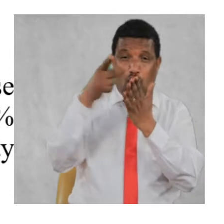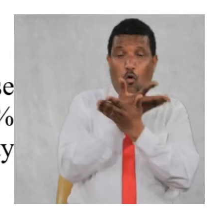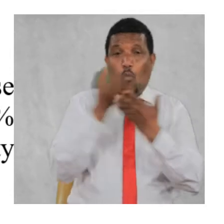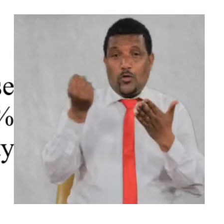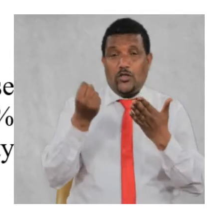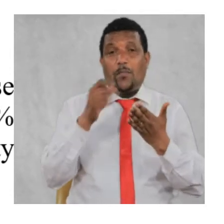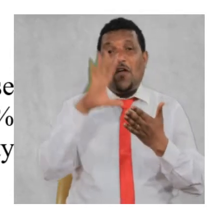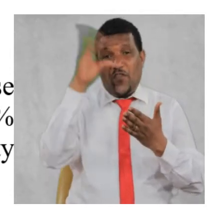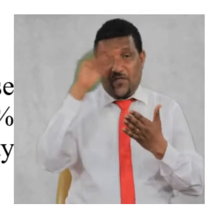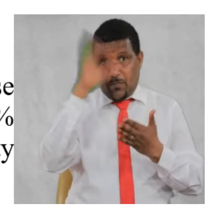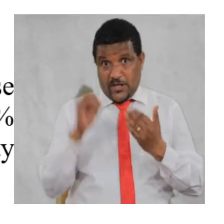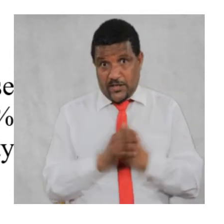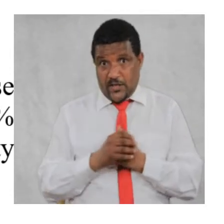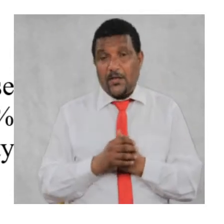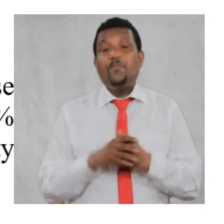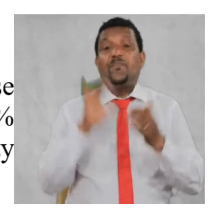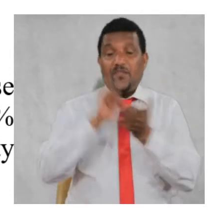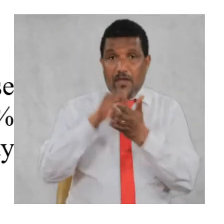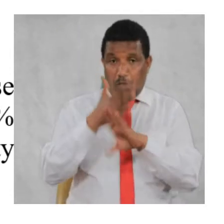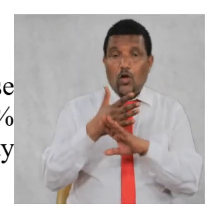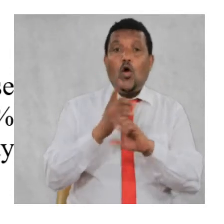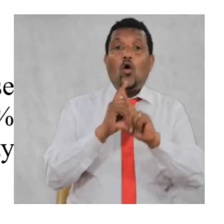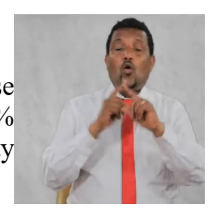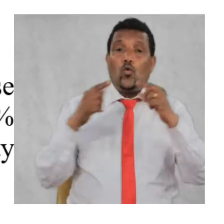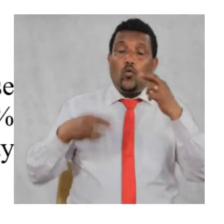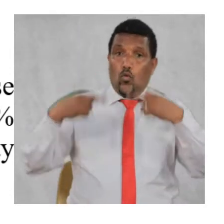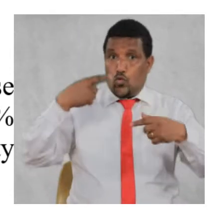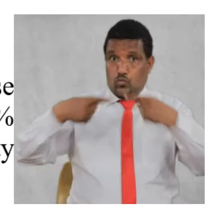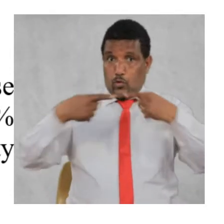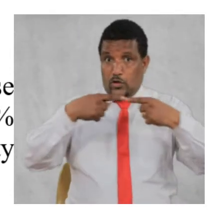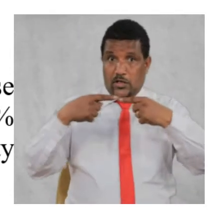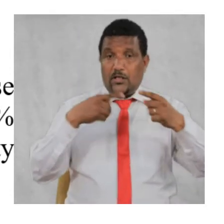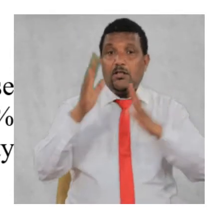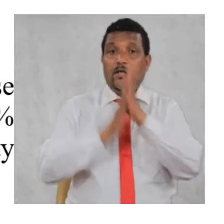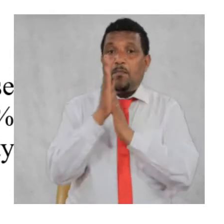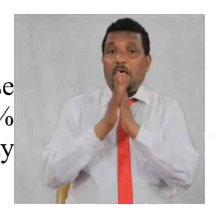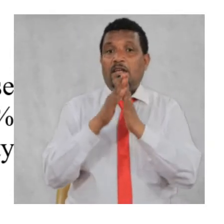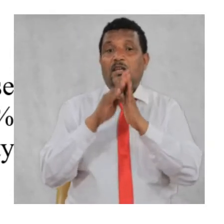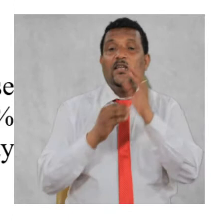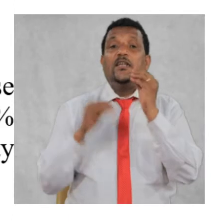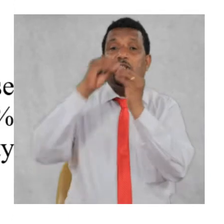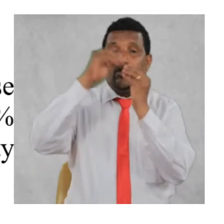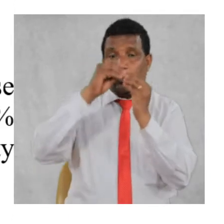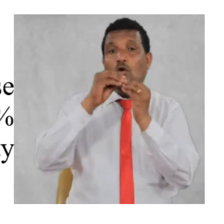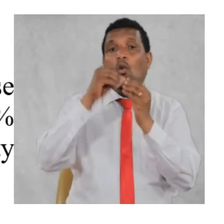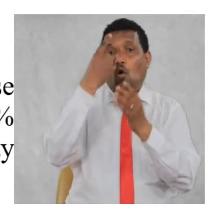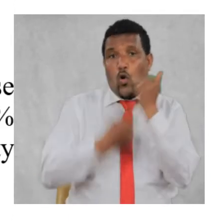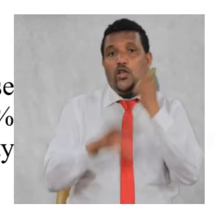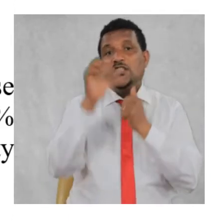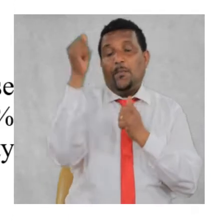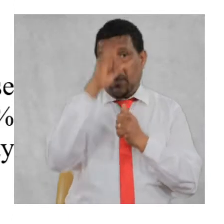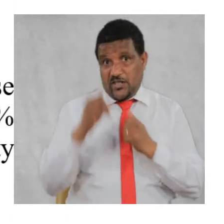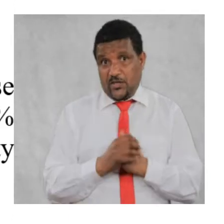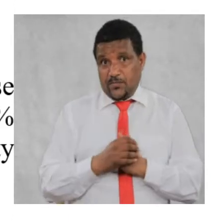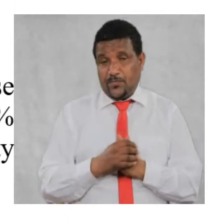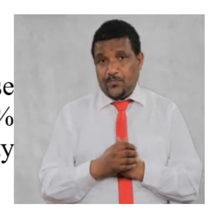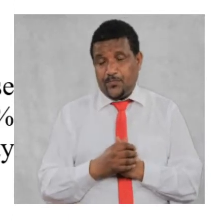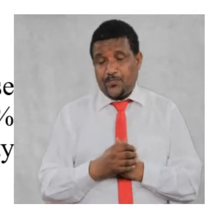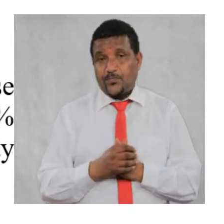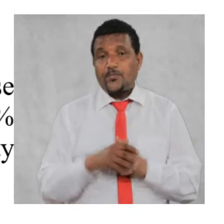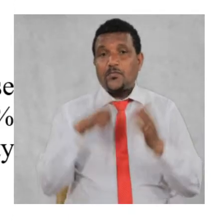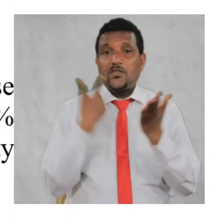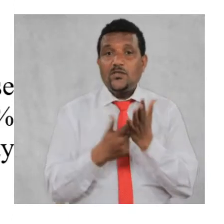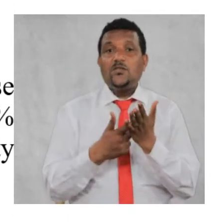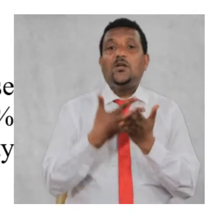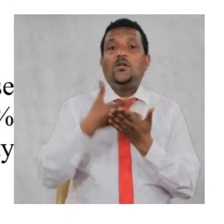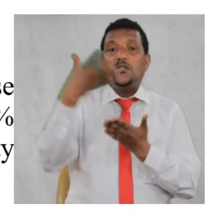by 50%, then the corresponding quantity demanded will increase only by 10%. In this case, the